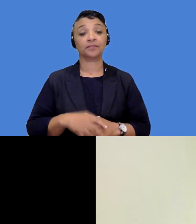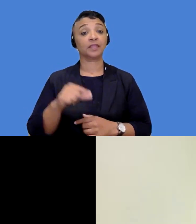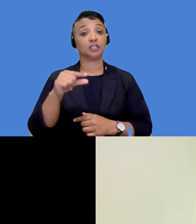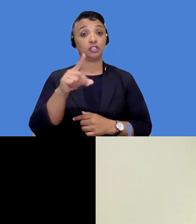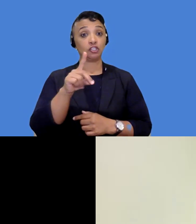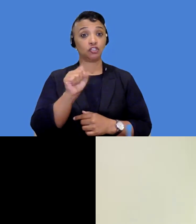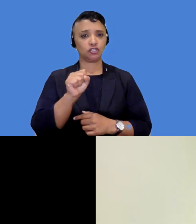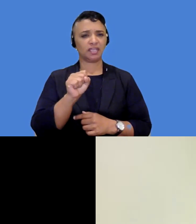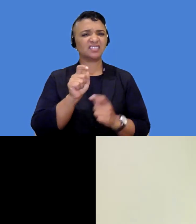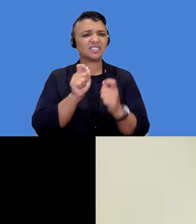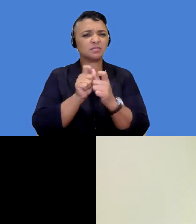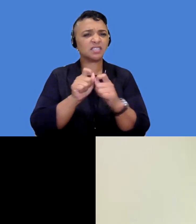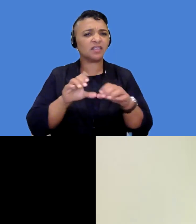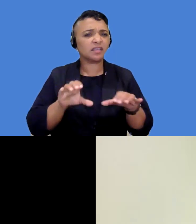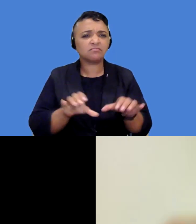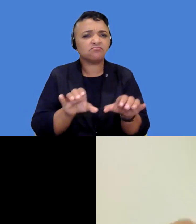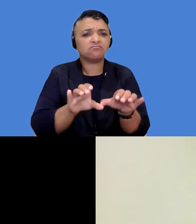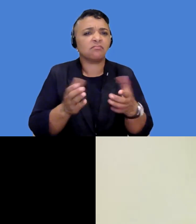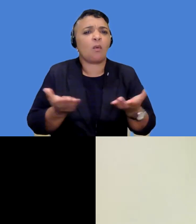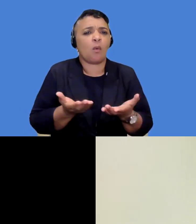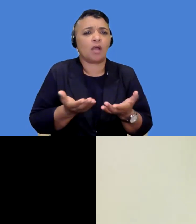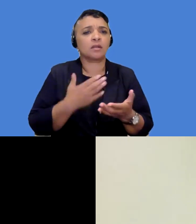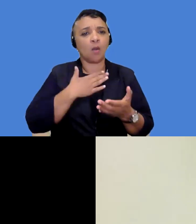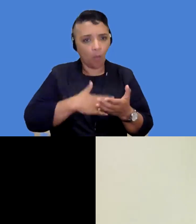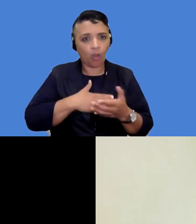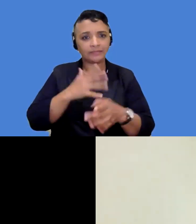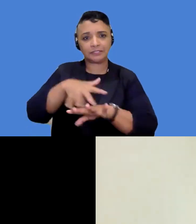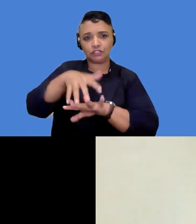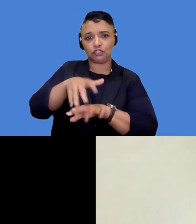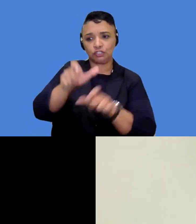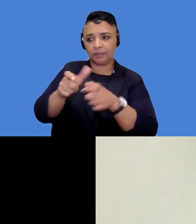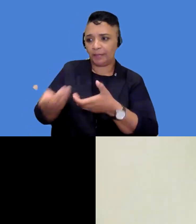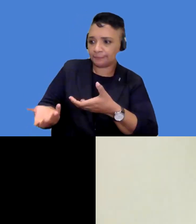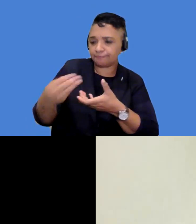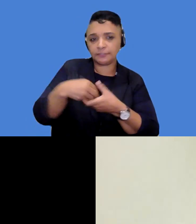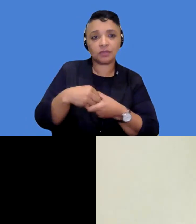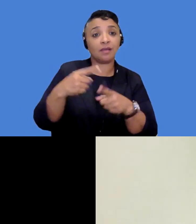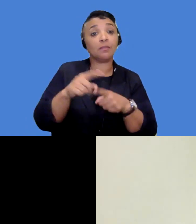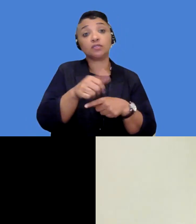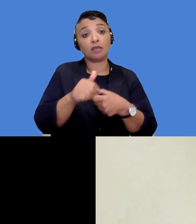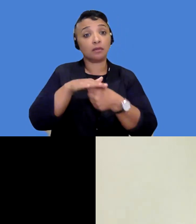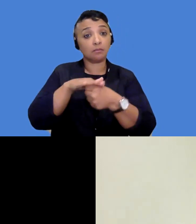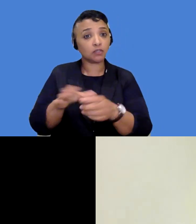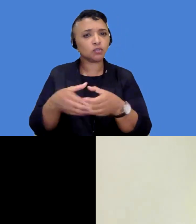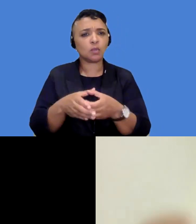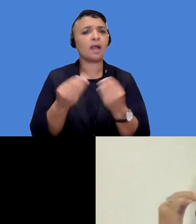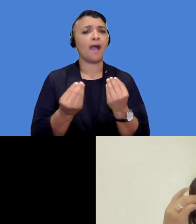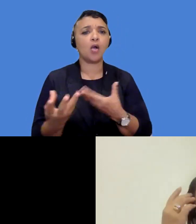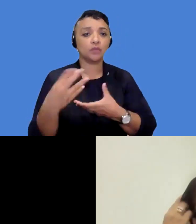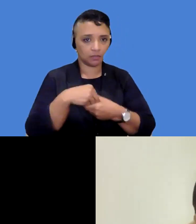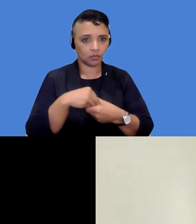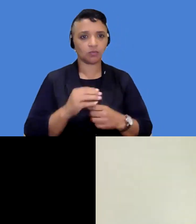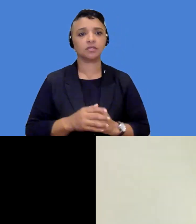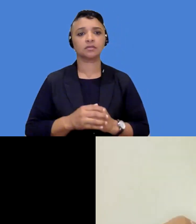implement to facilitate the participation of Indigenous peoples and other marginalized groups? How do you ensure that